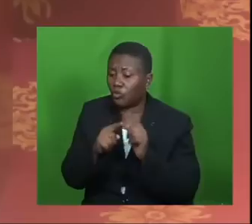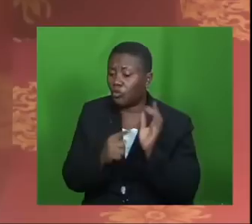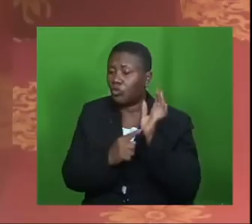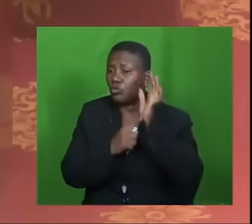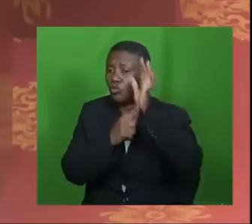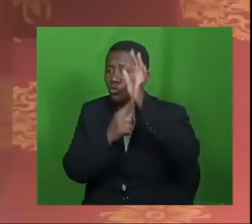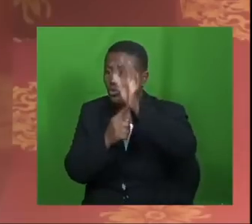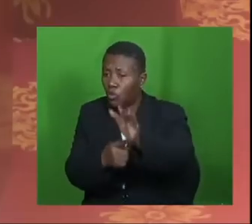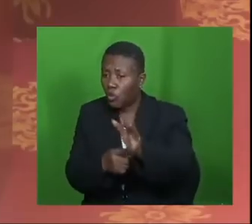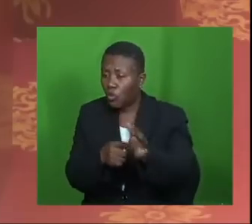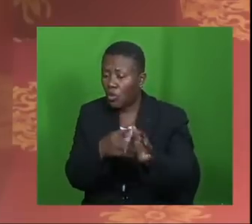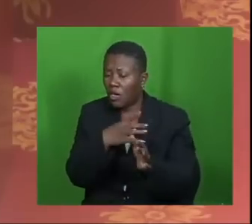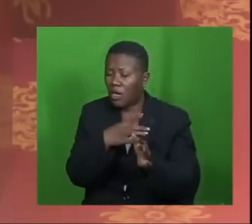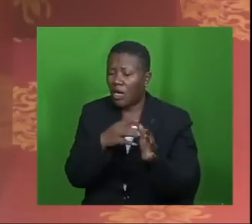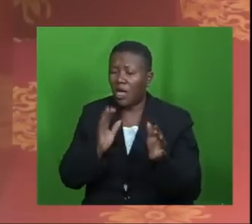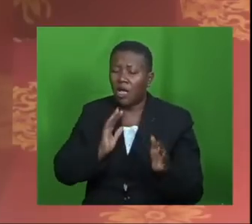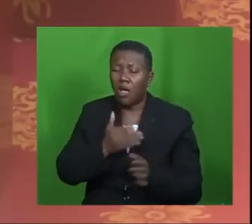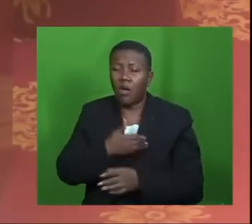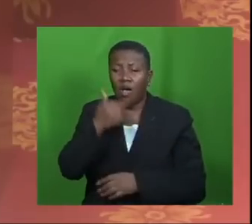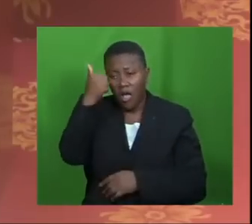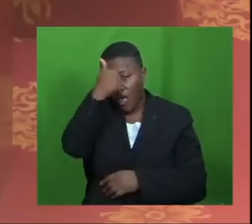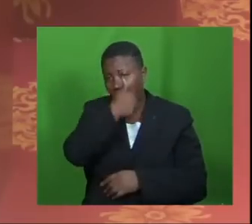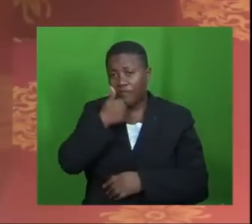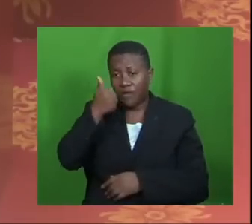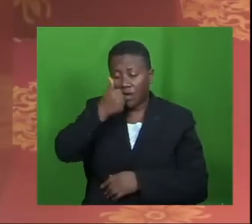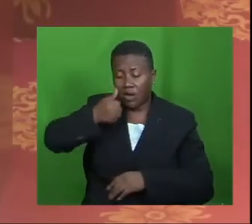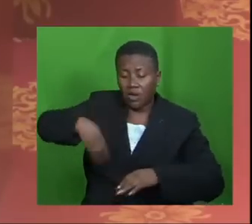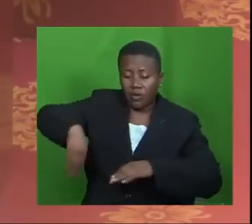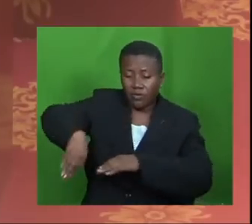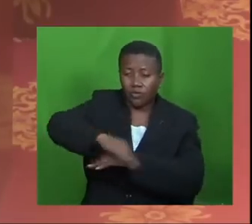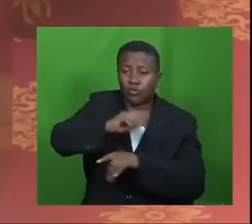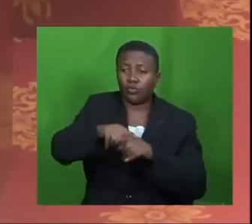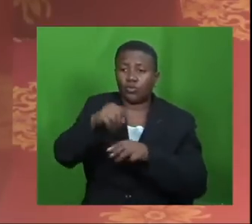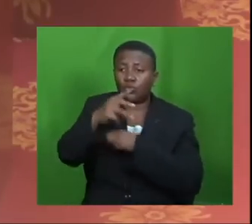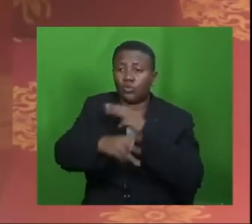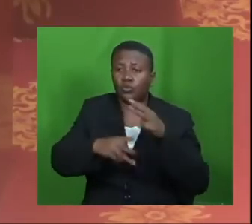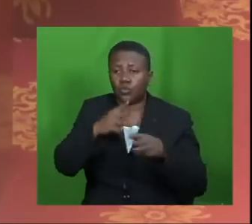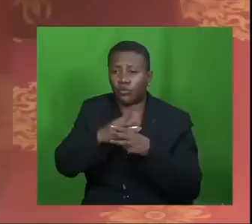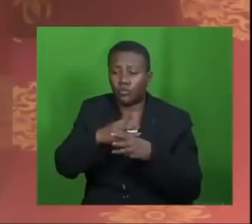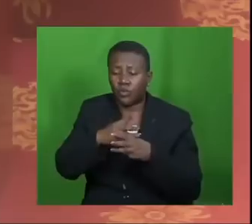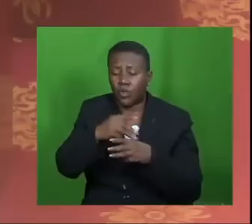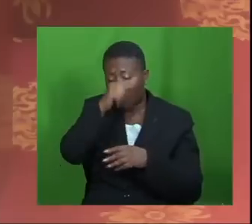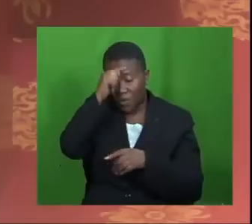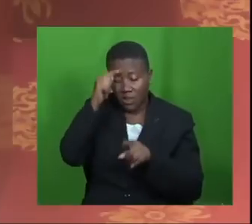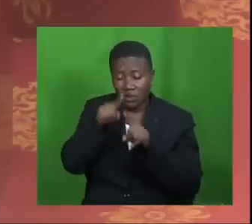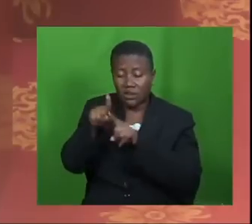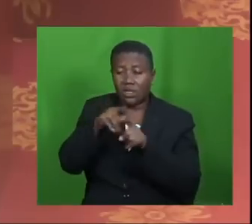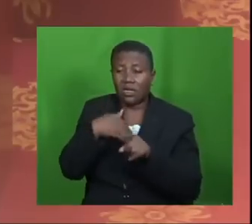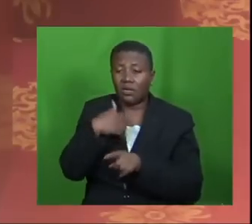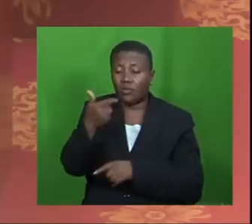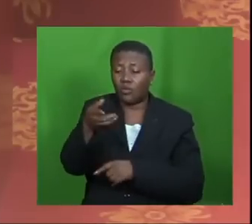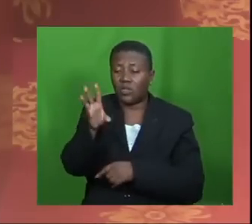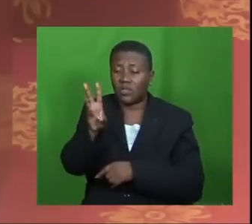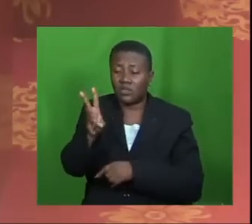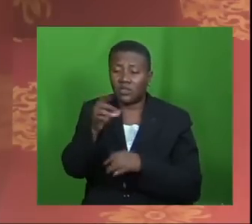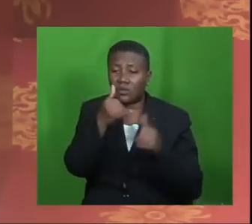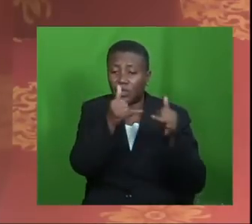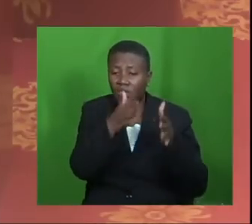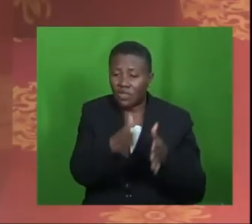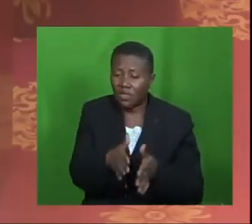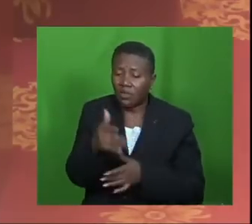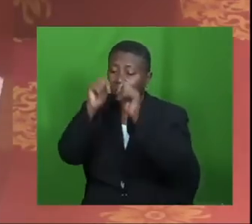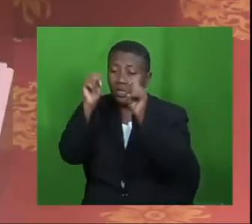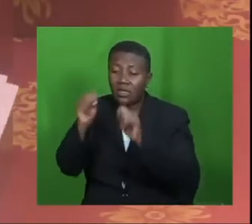our traditional outfit to the world. Overall, the Black Stars was made up of 26 players and 21 technical team